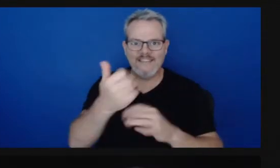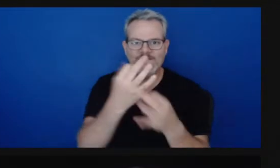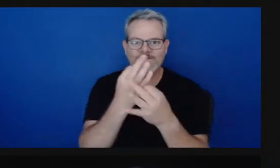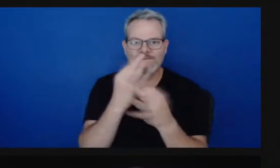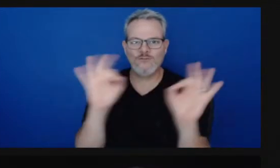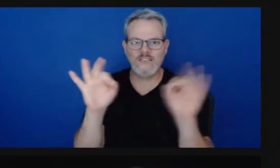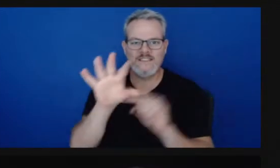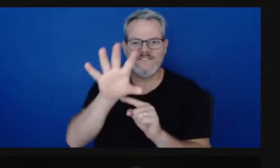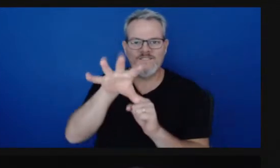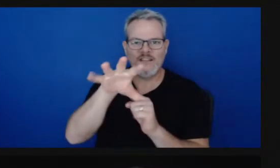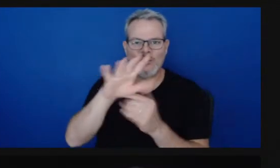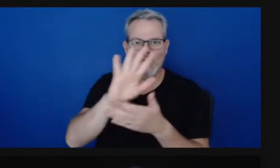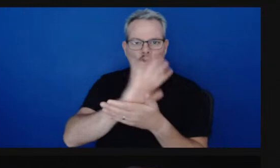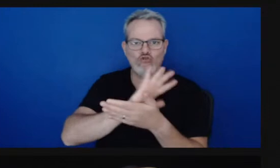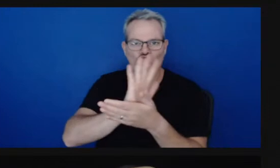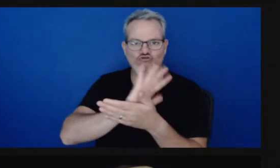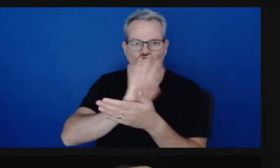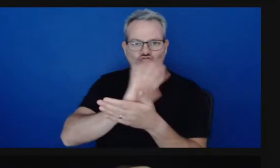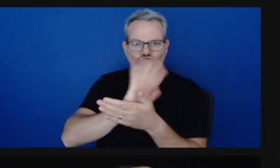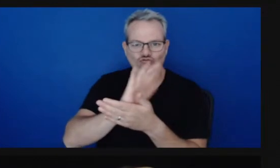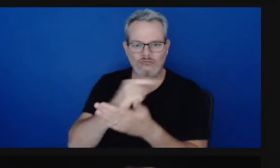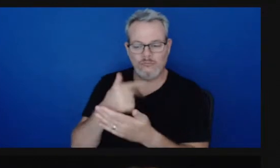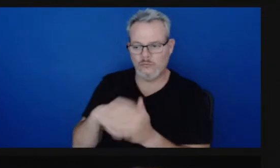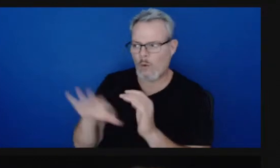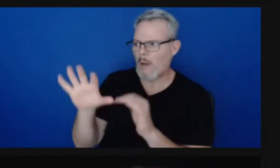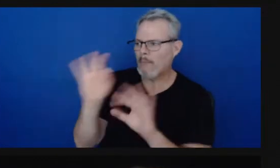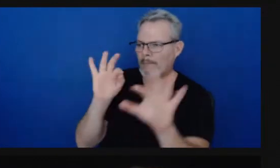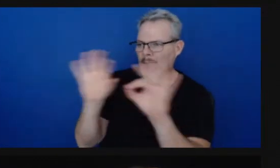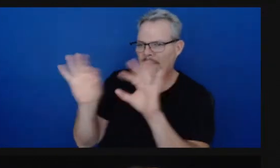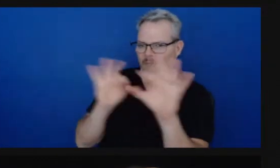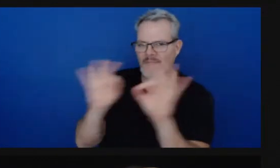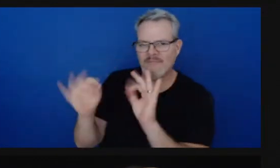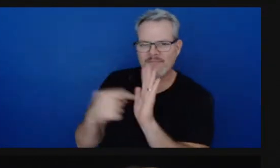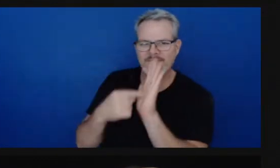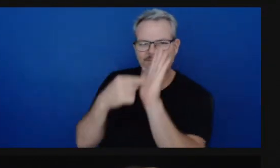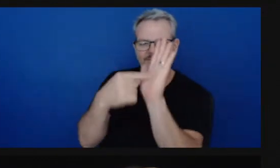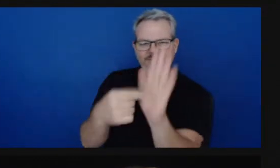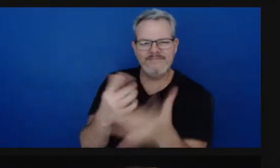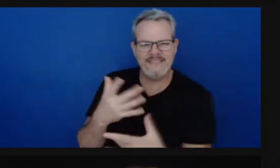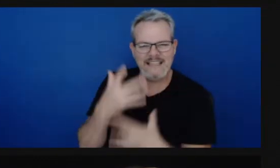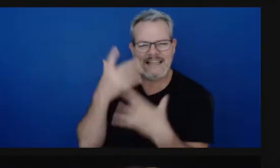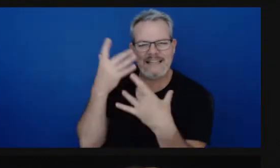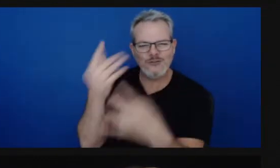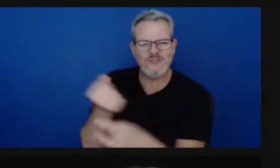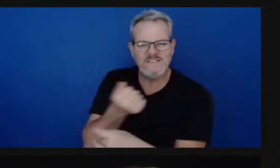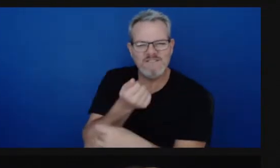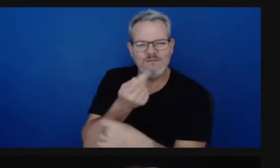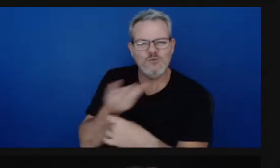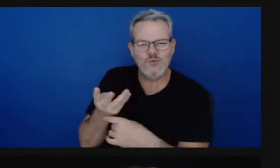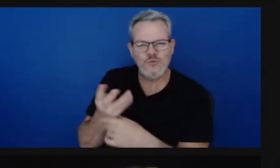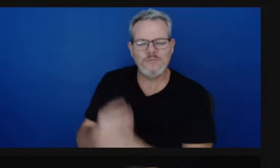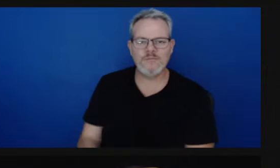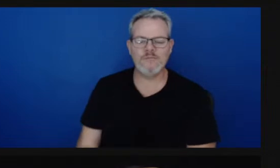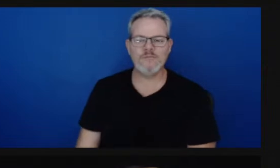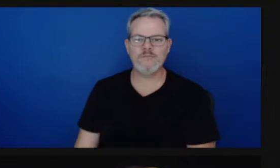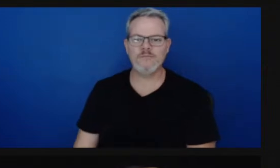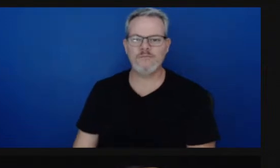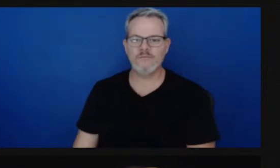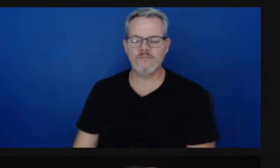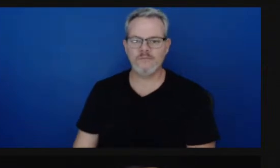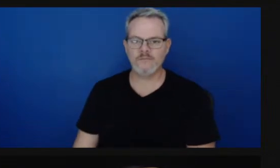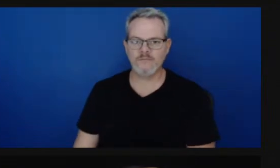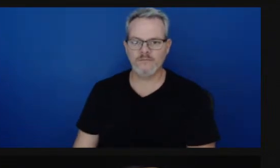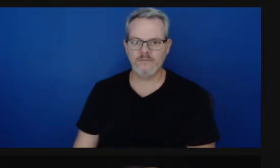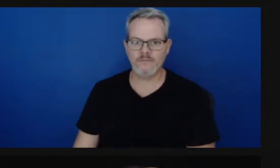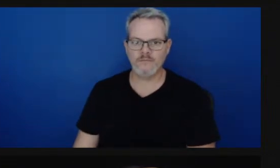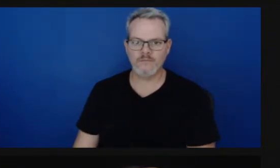part of the paywall. So I pulled out the ones that are interesting to share with you guys, just a few here. Okay, so this